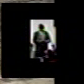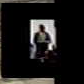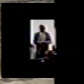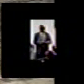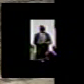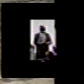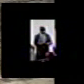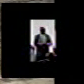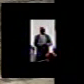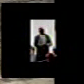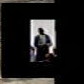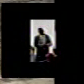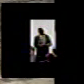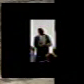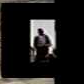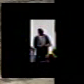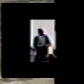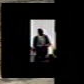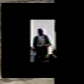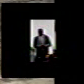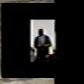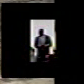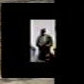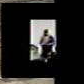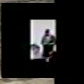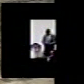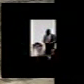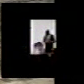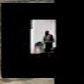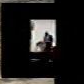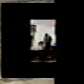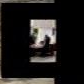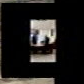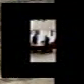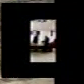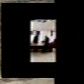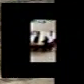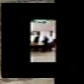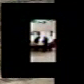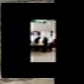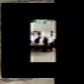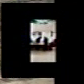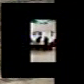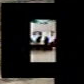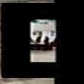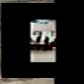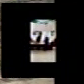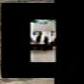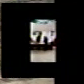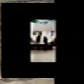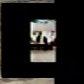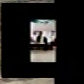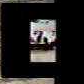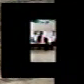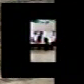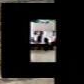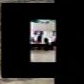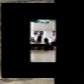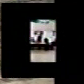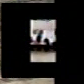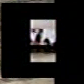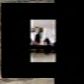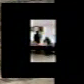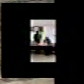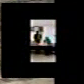head of the devil, when you mention the name of Jesus, that same Satan will be bruised under your feet in